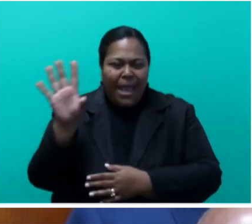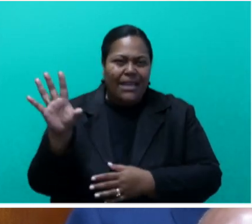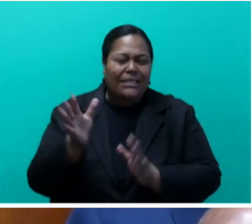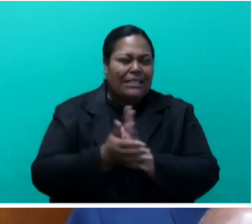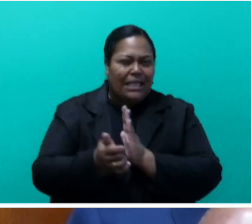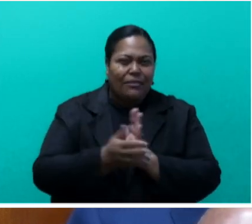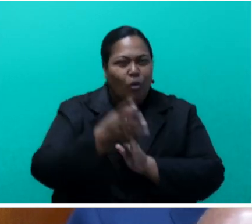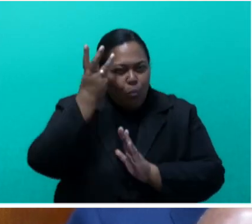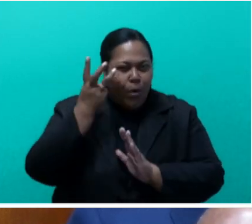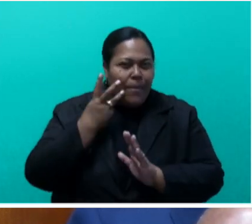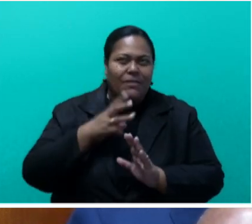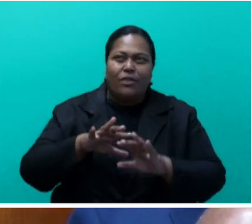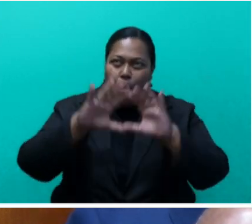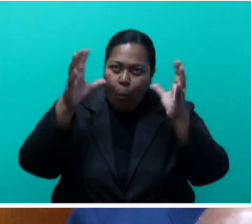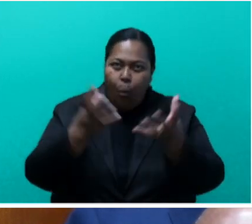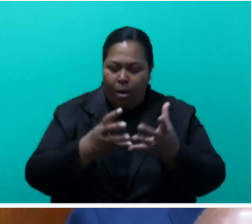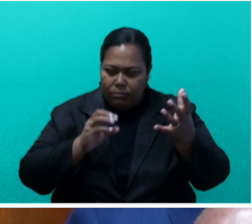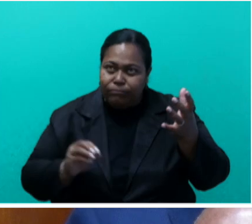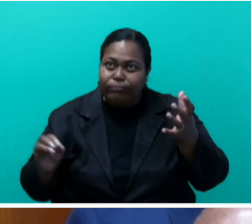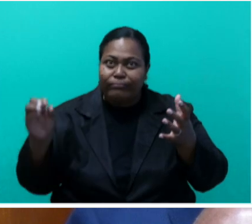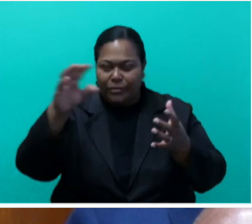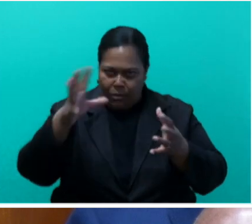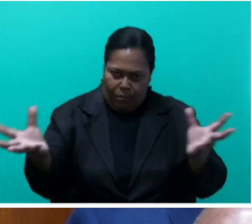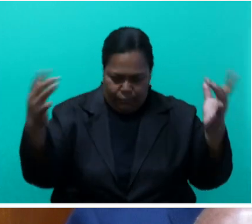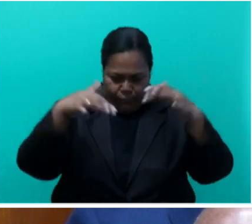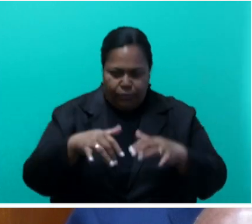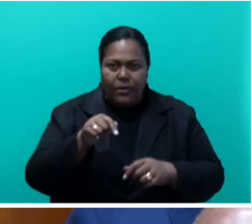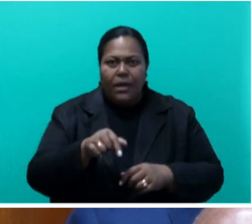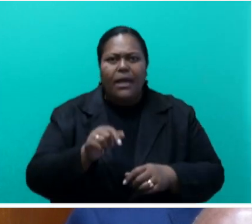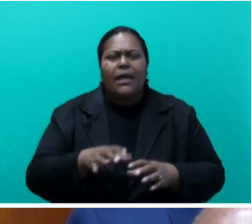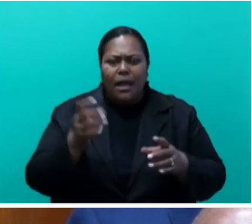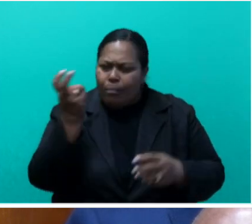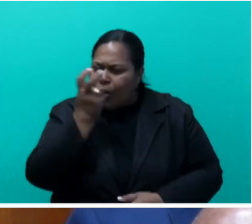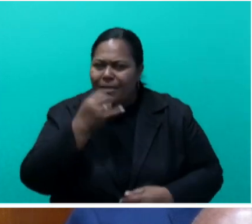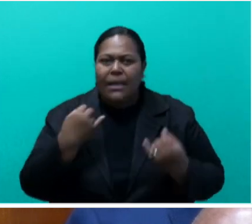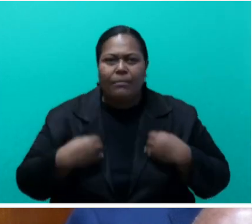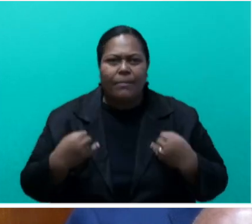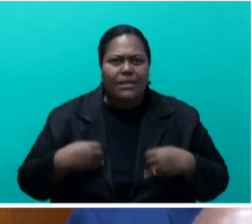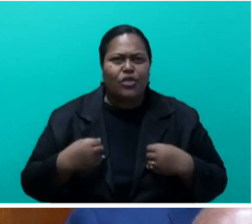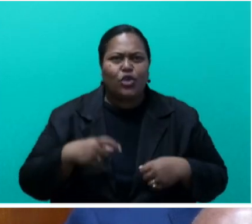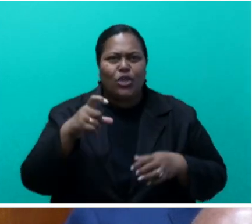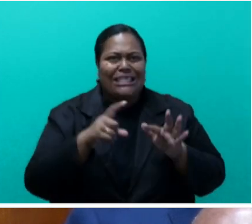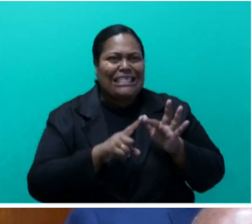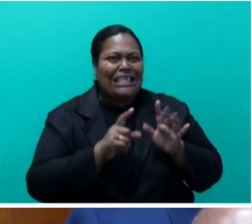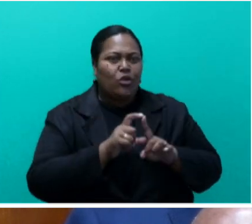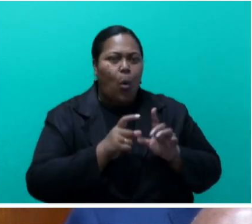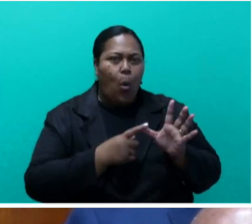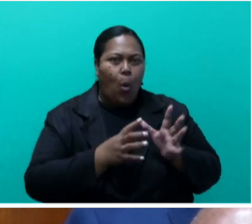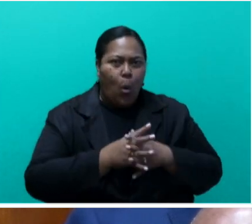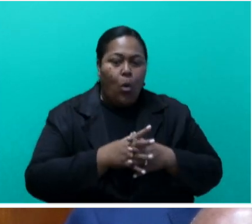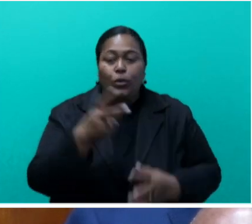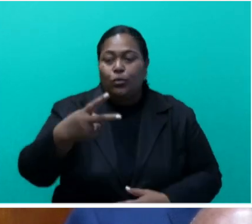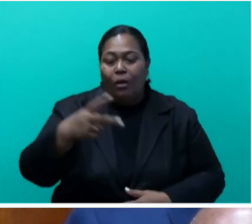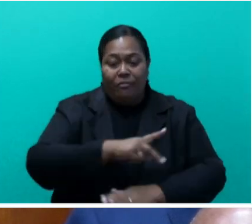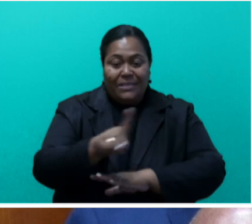world, and they're monitoring the implementation of the Convention on CEDAW, which 12 Pacific